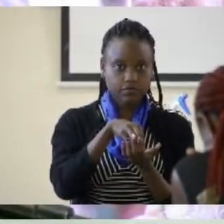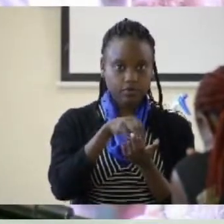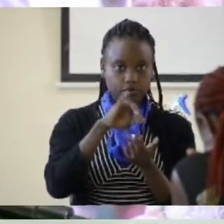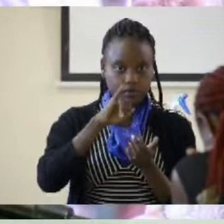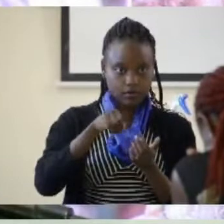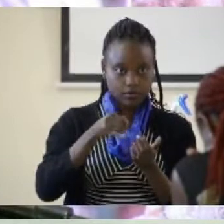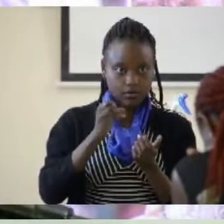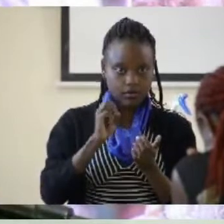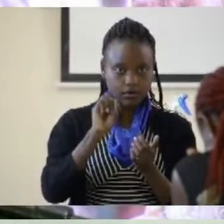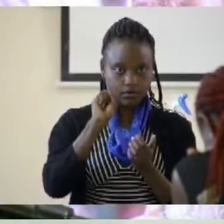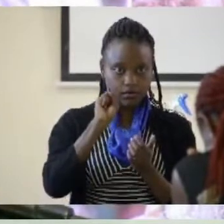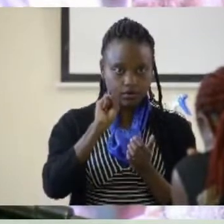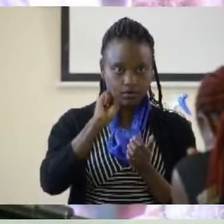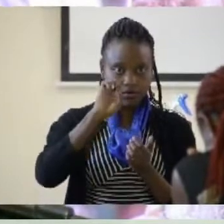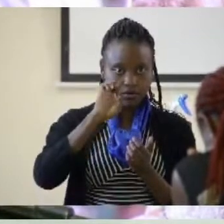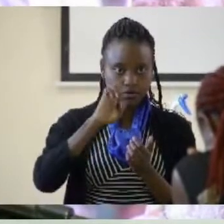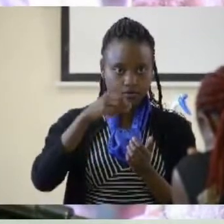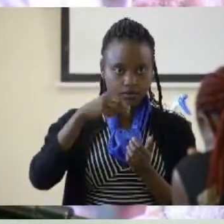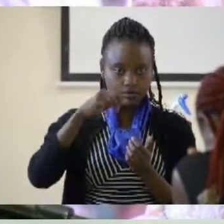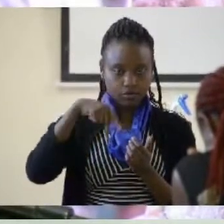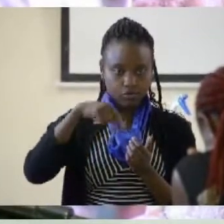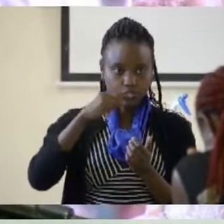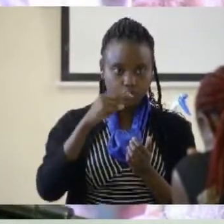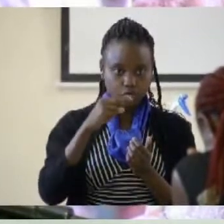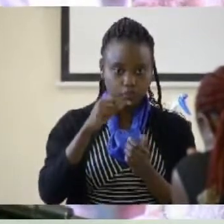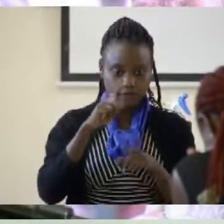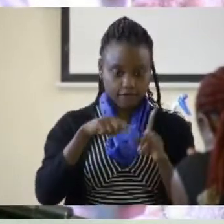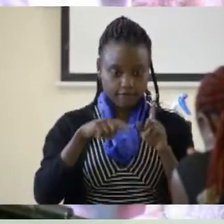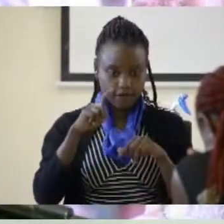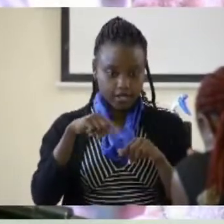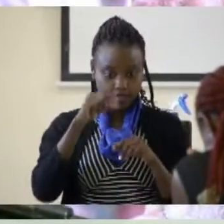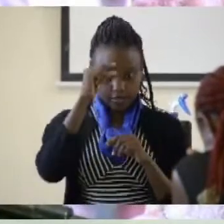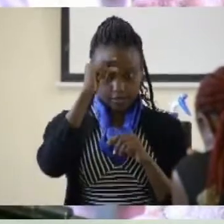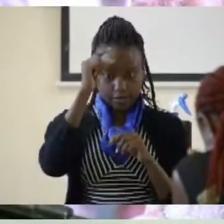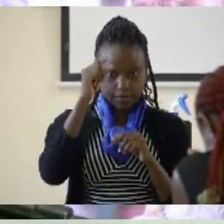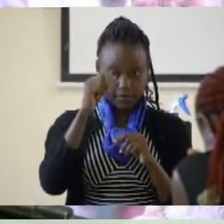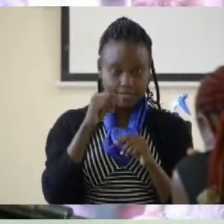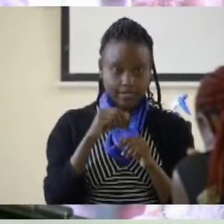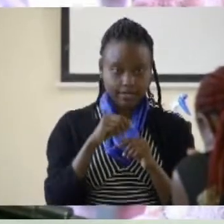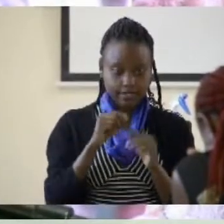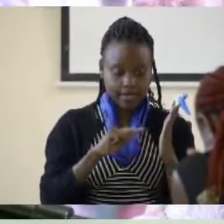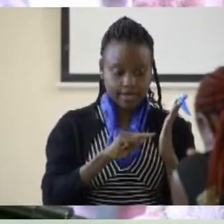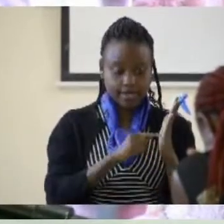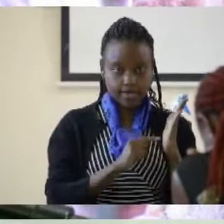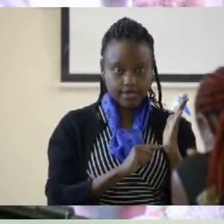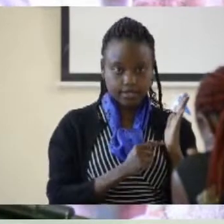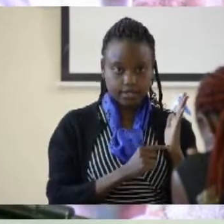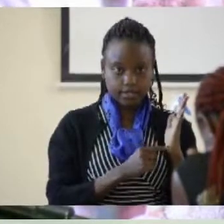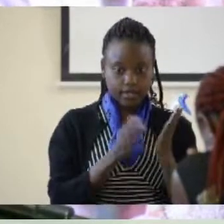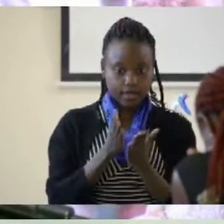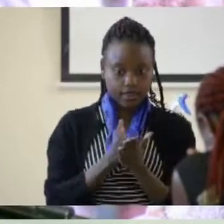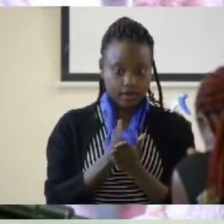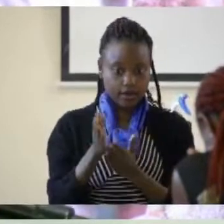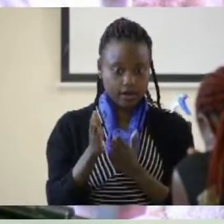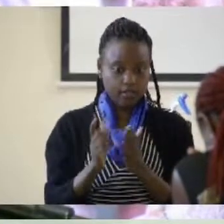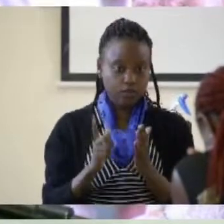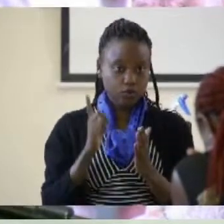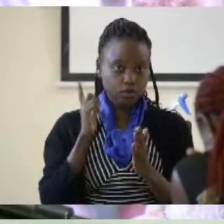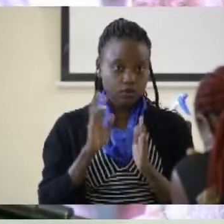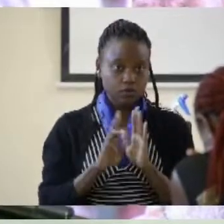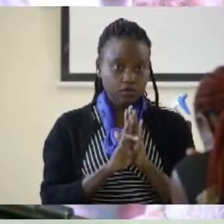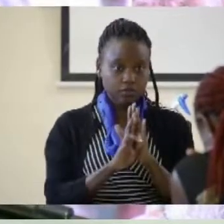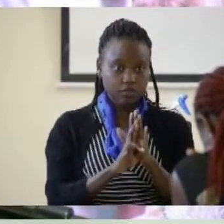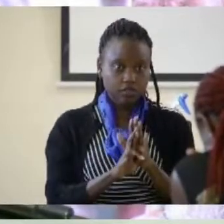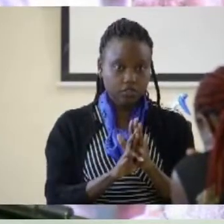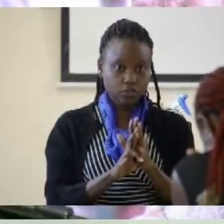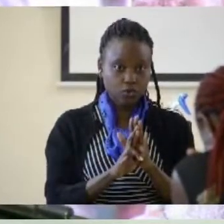Joseph Mulwa Kioko versus Republic, Justice Kimei stated that the right to legal representation is a